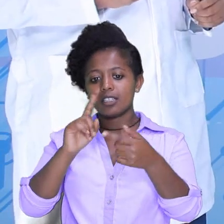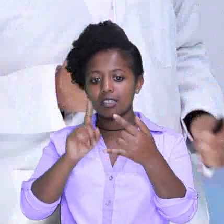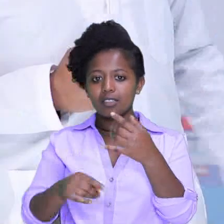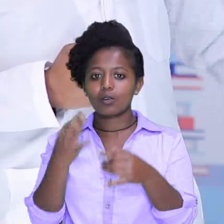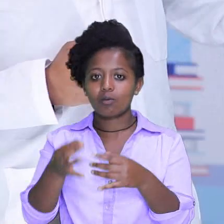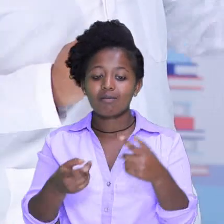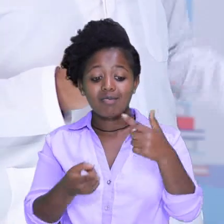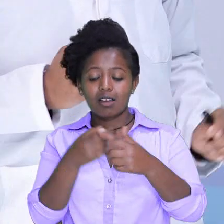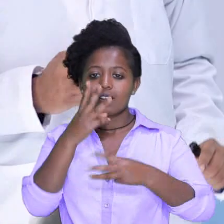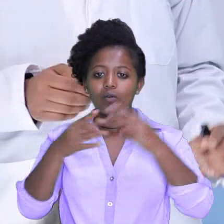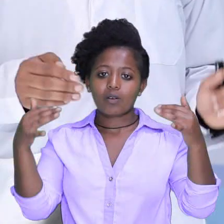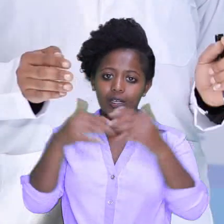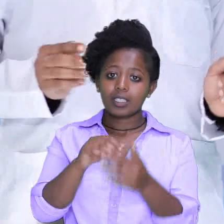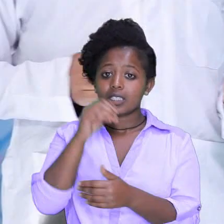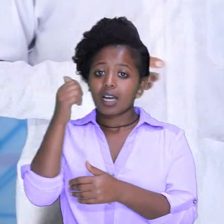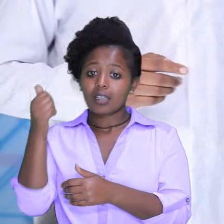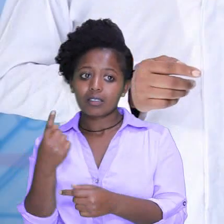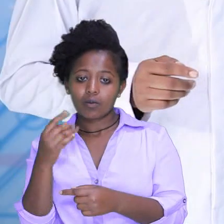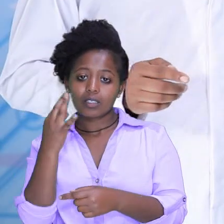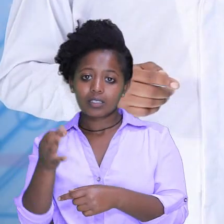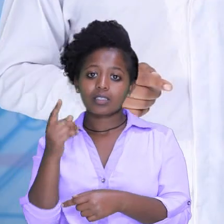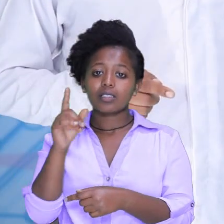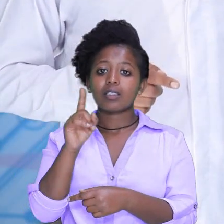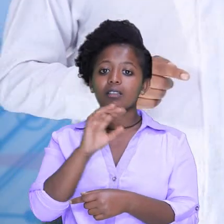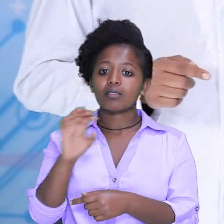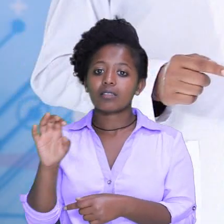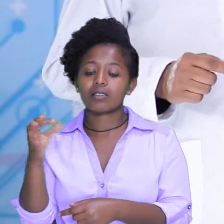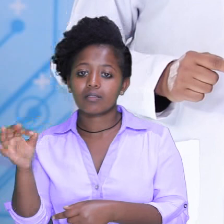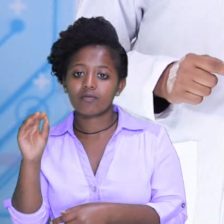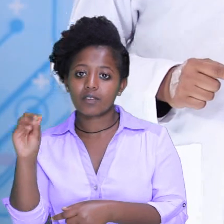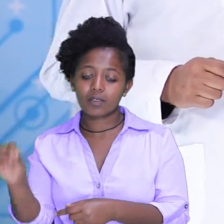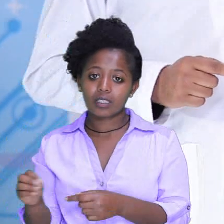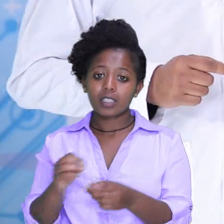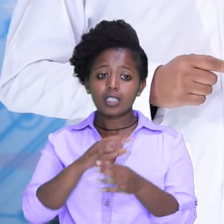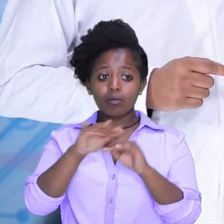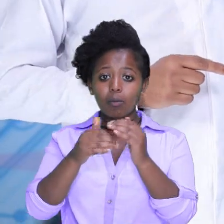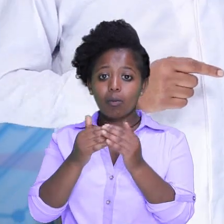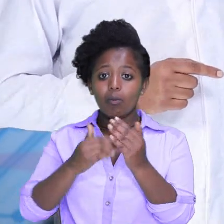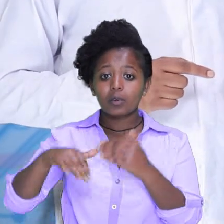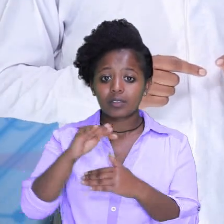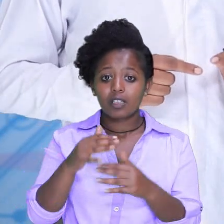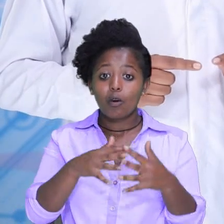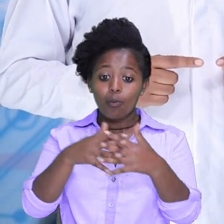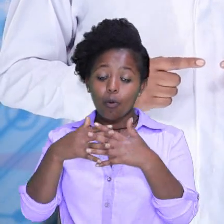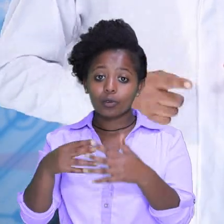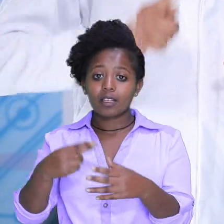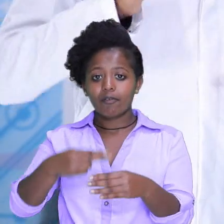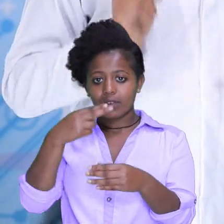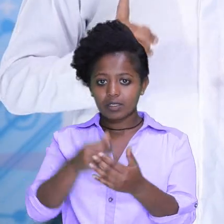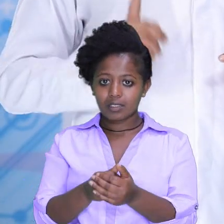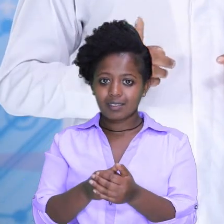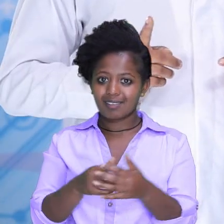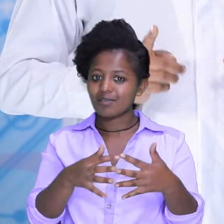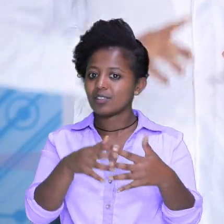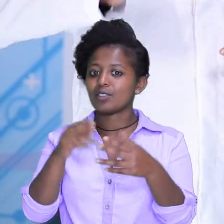World War. The other one, in 1915, more than half of world total motor vehicles was found in